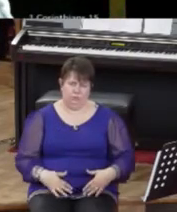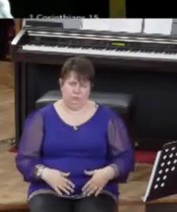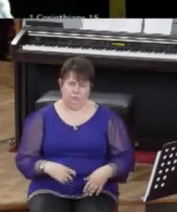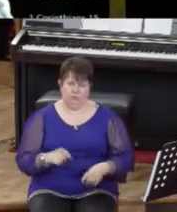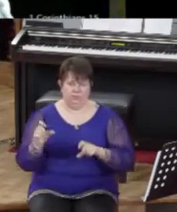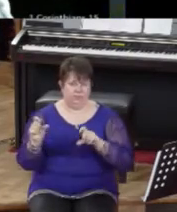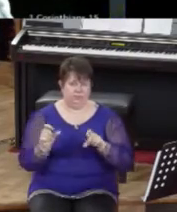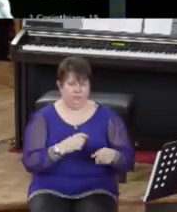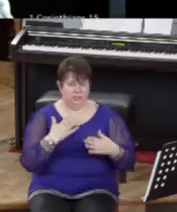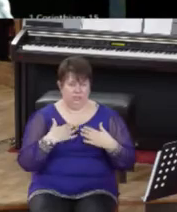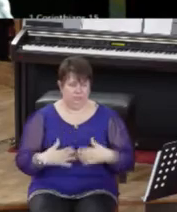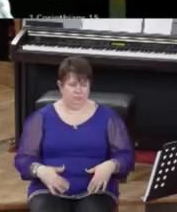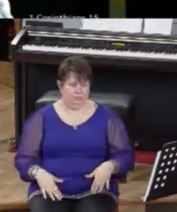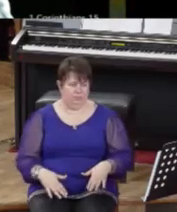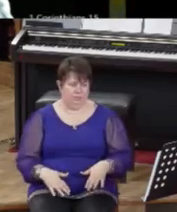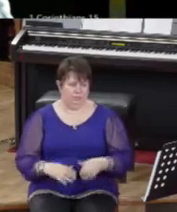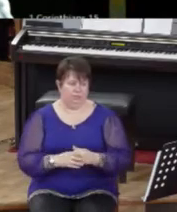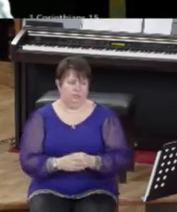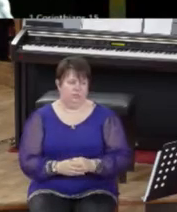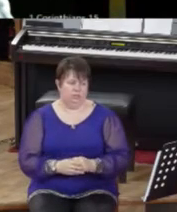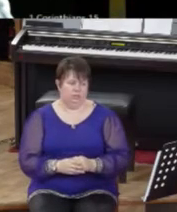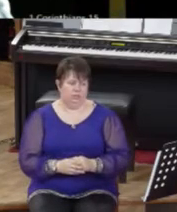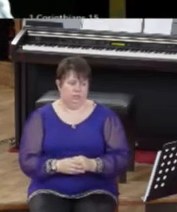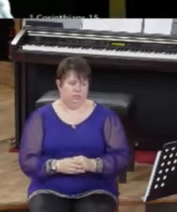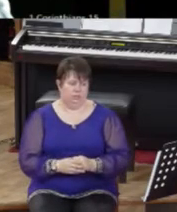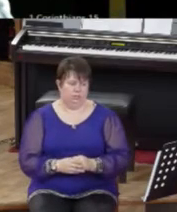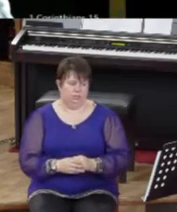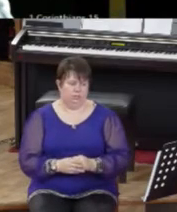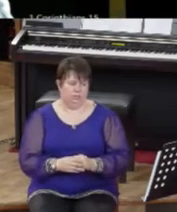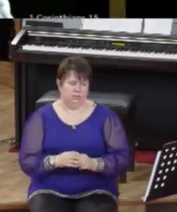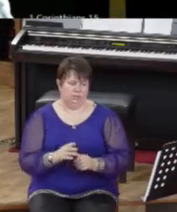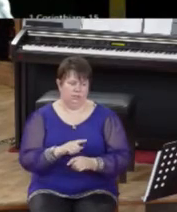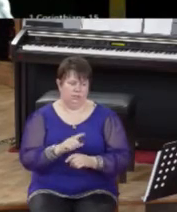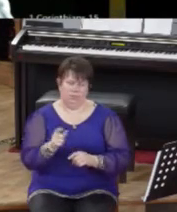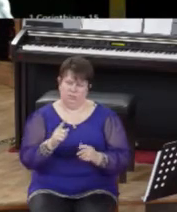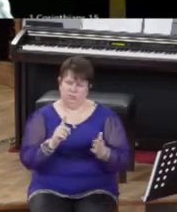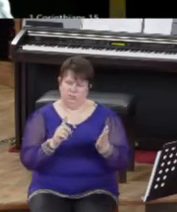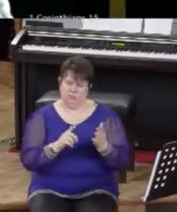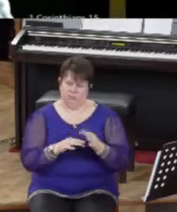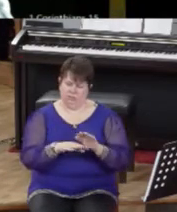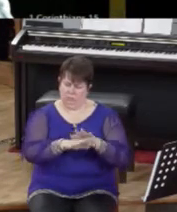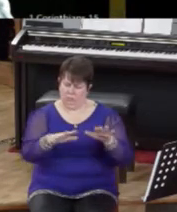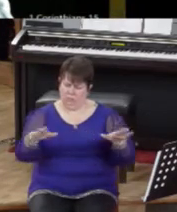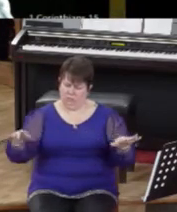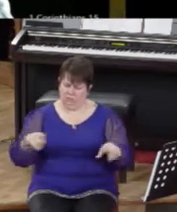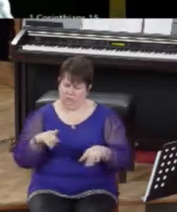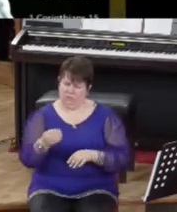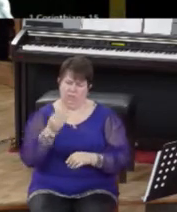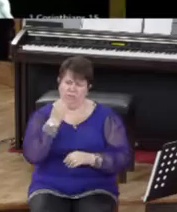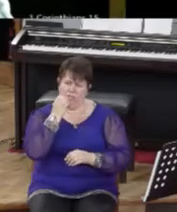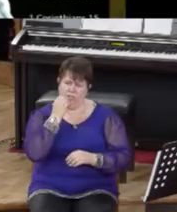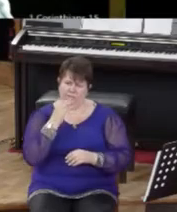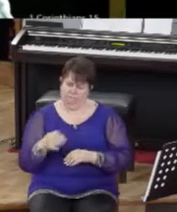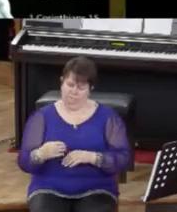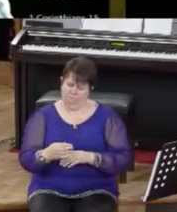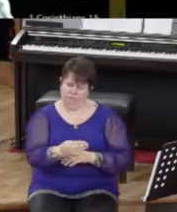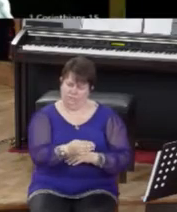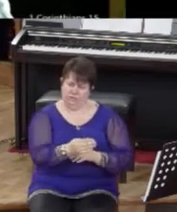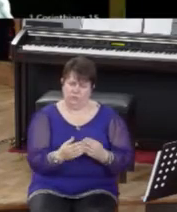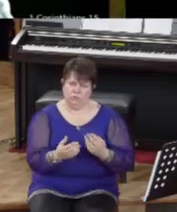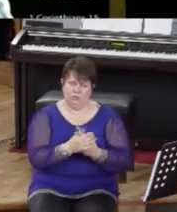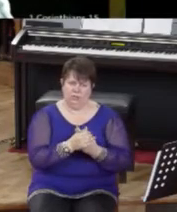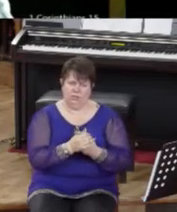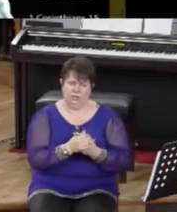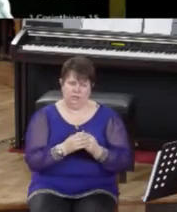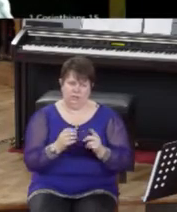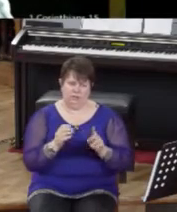body. It was a body we know because at the lakeside, he ate some fish with the disciples.